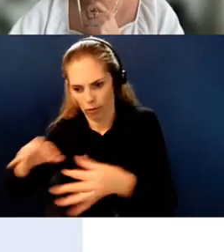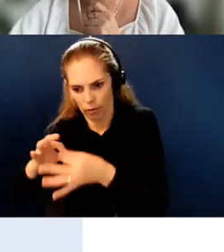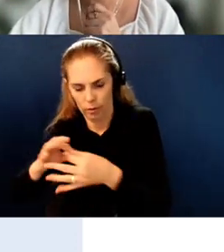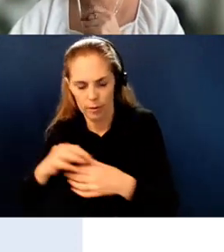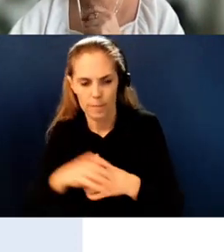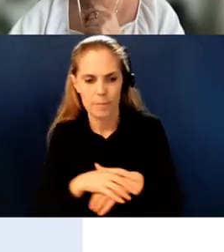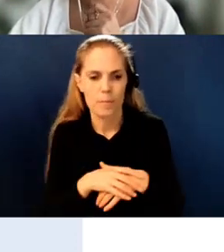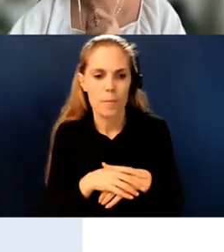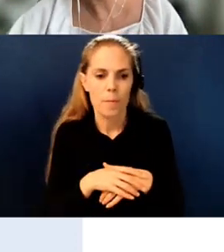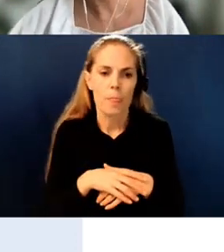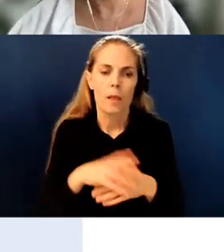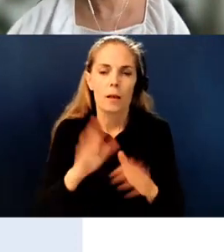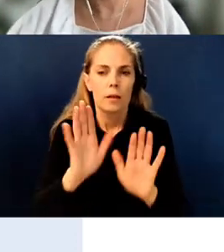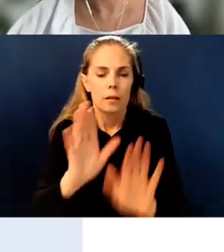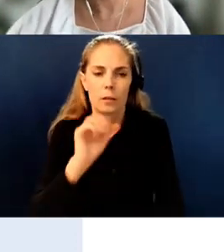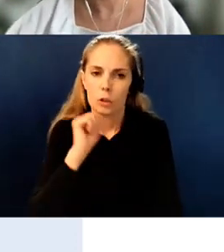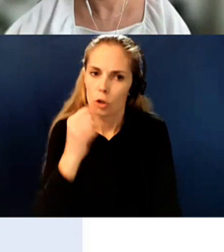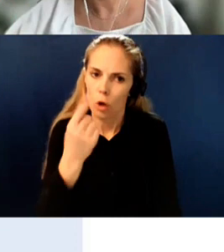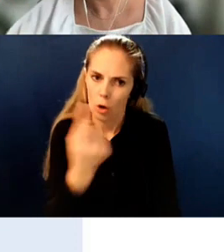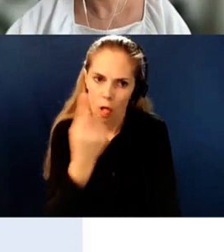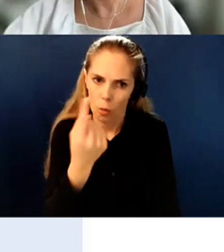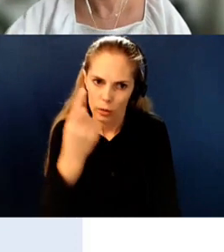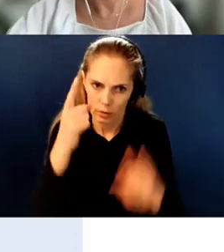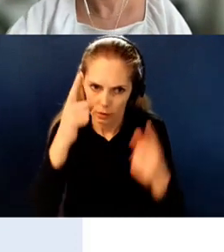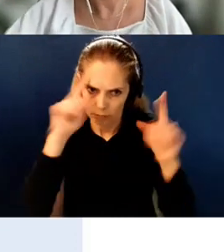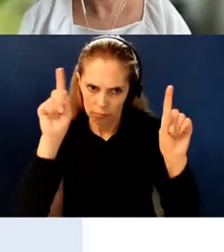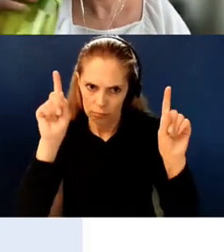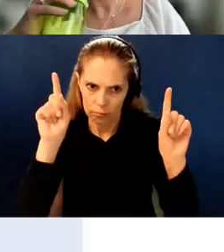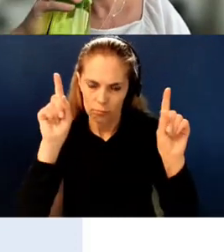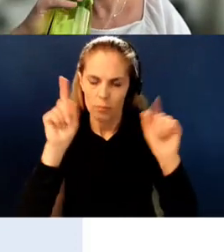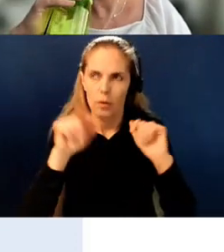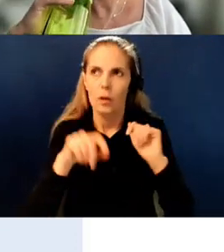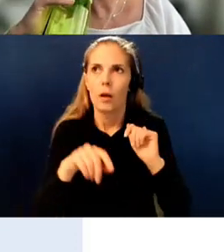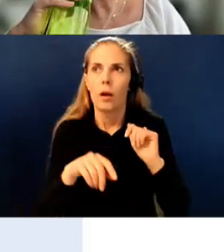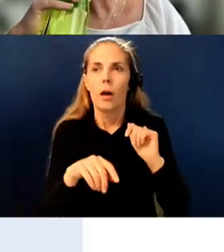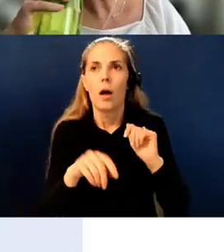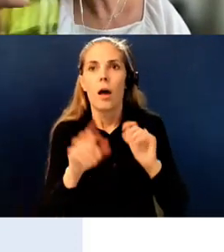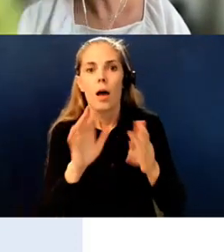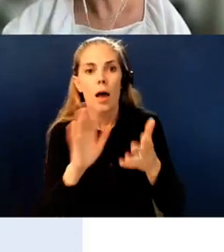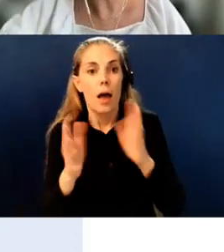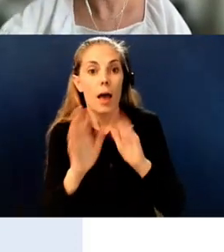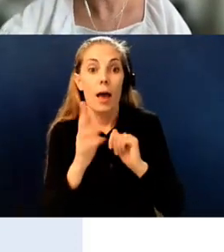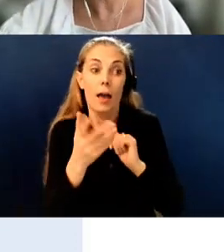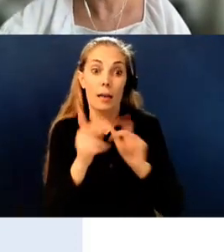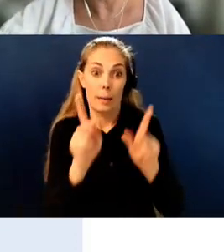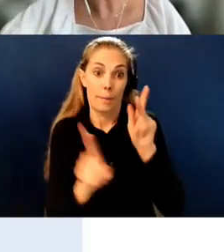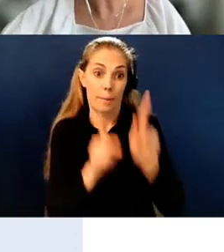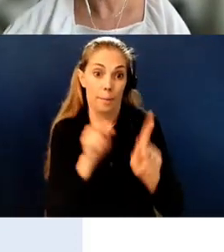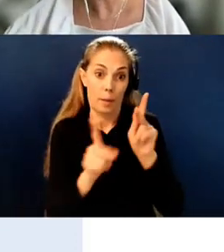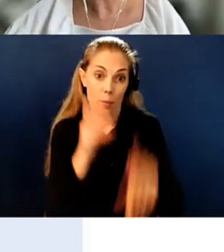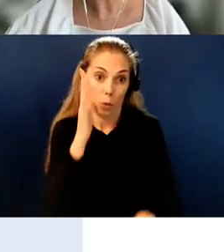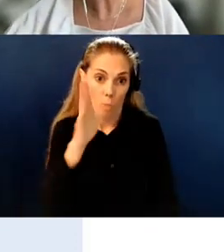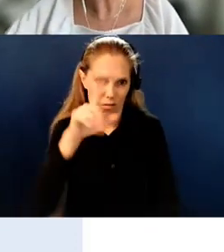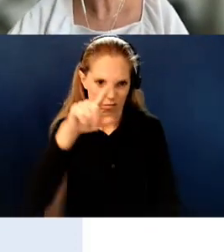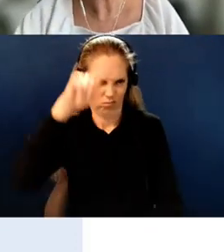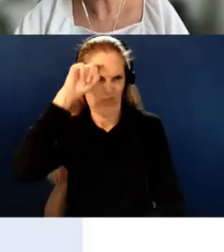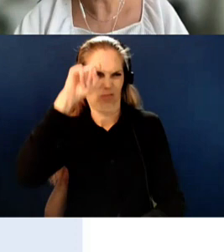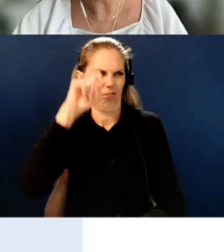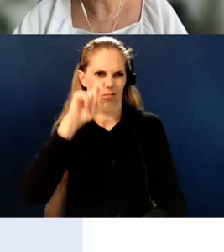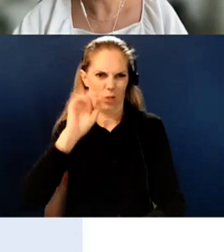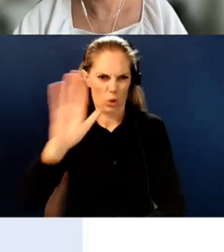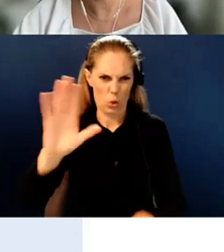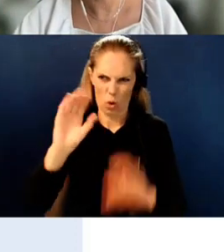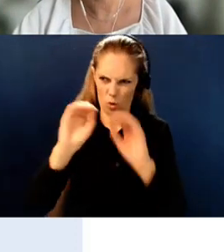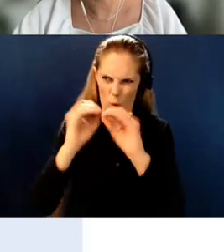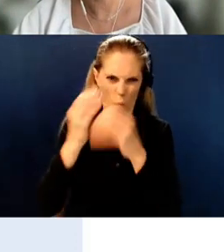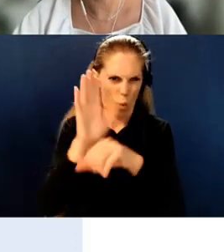important as people think because, you know, they're not used to seeing text messages from your organization phone. So their assumption is